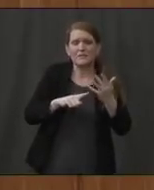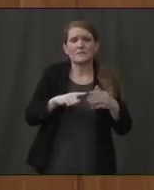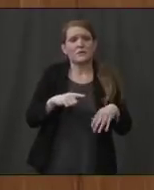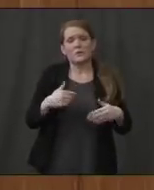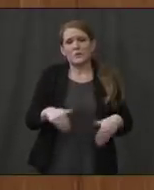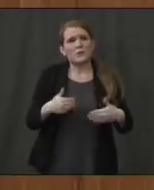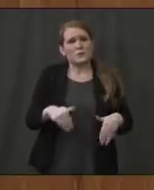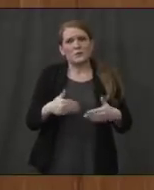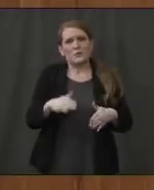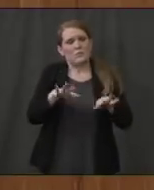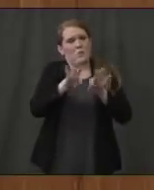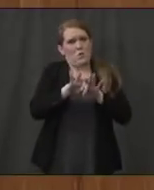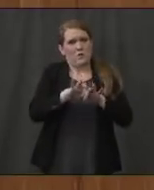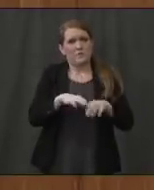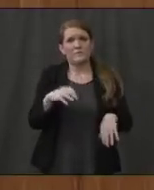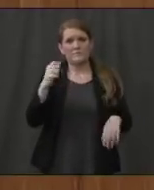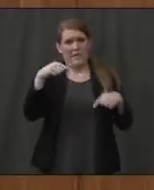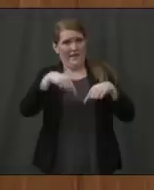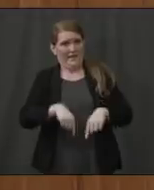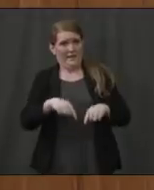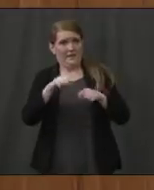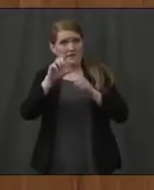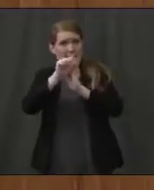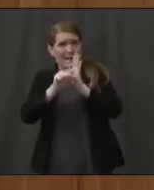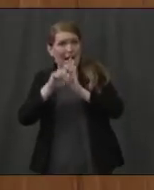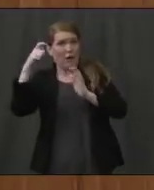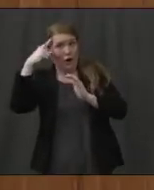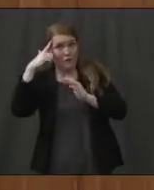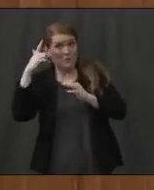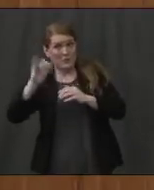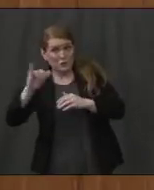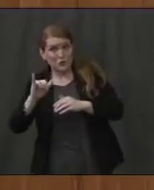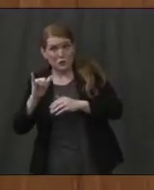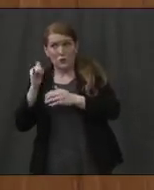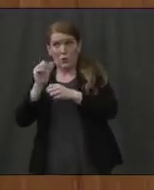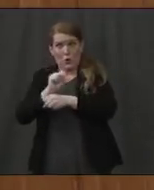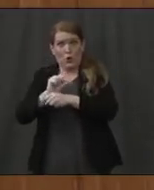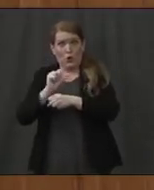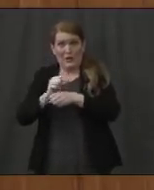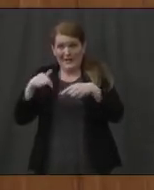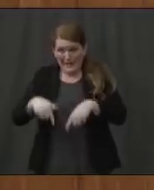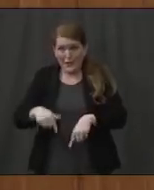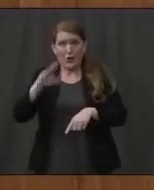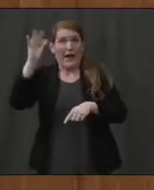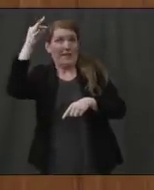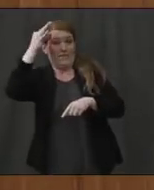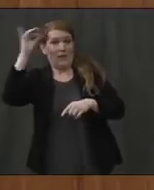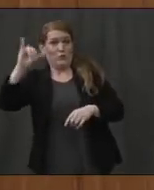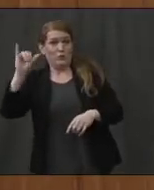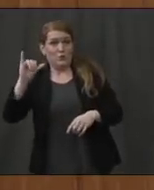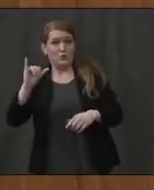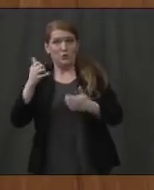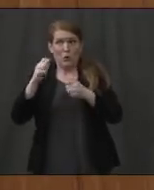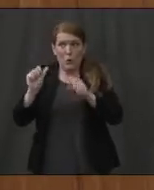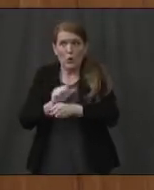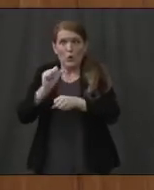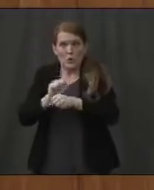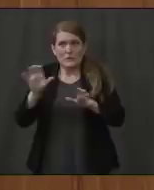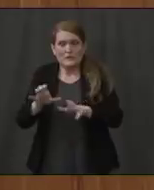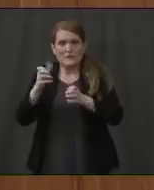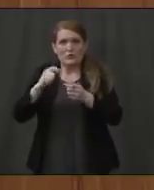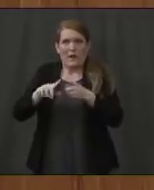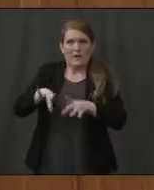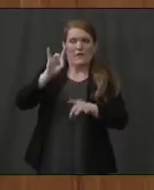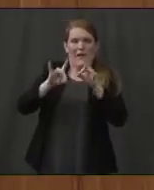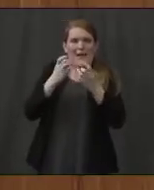the state itself is working tirelessly on our behalf, both at the federal level and at the state level. And as the governor announced, even the example of